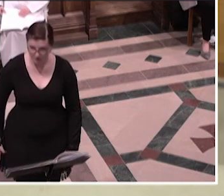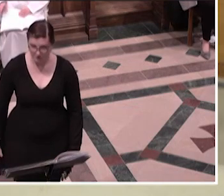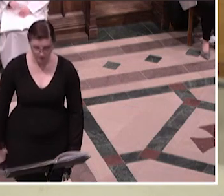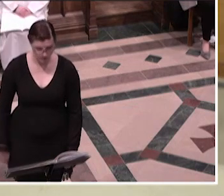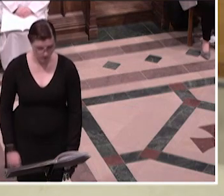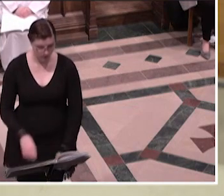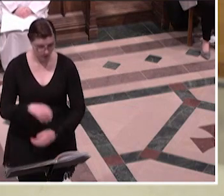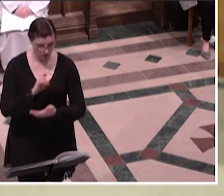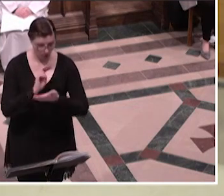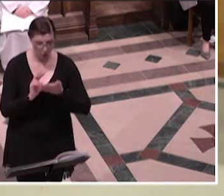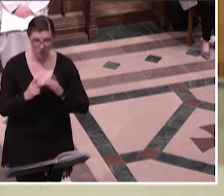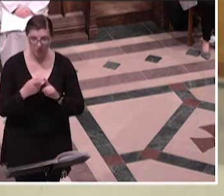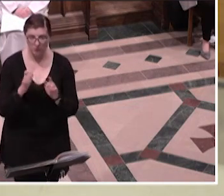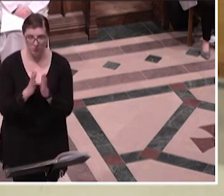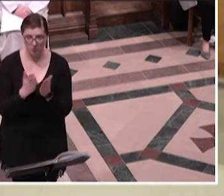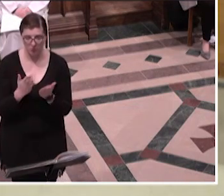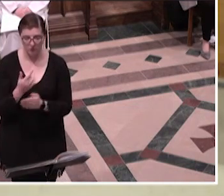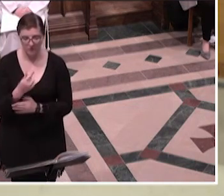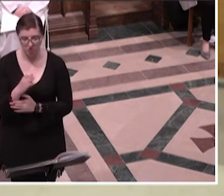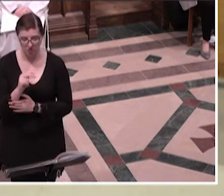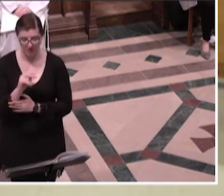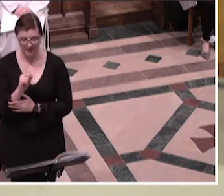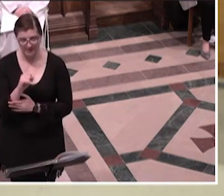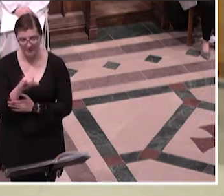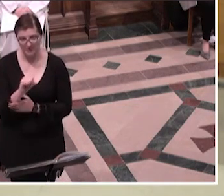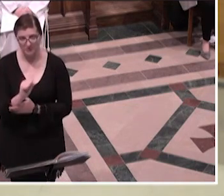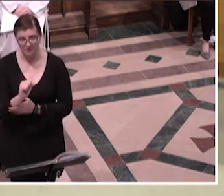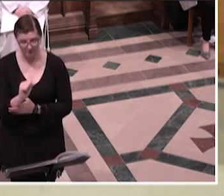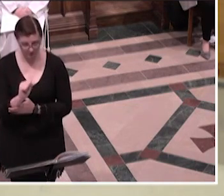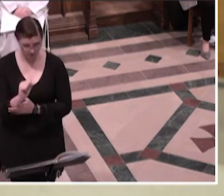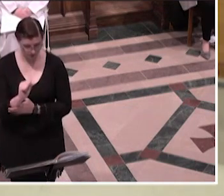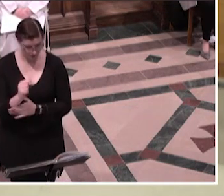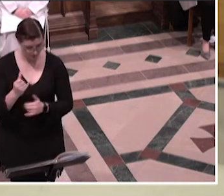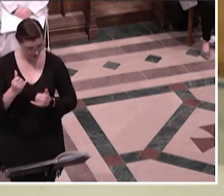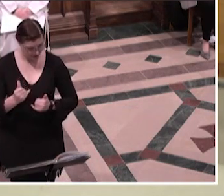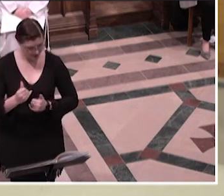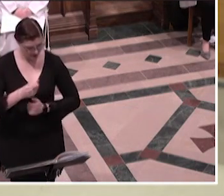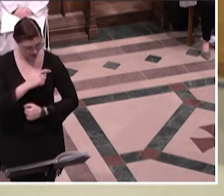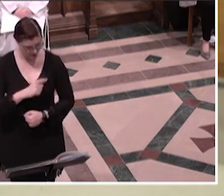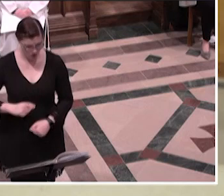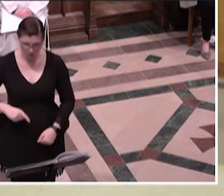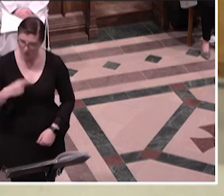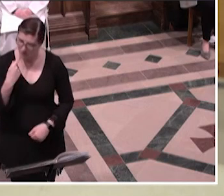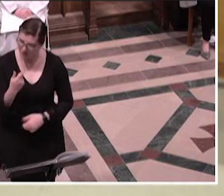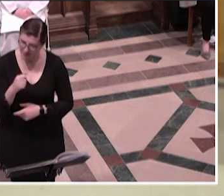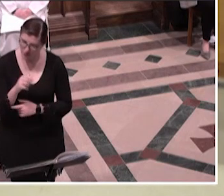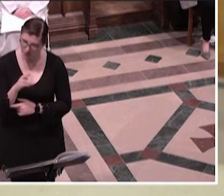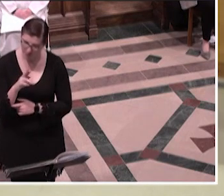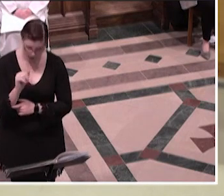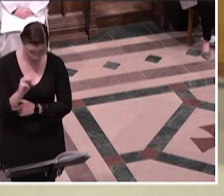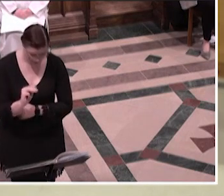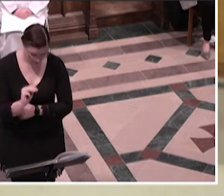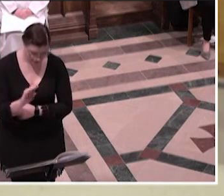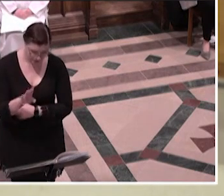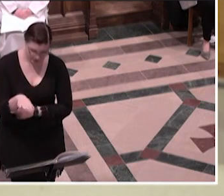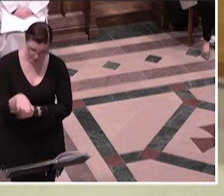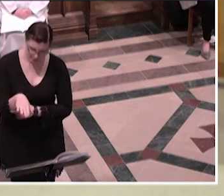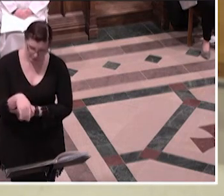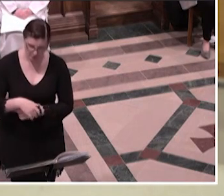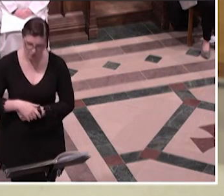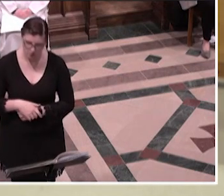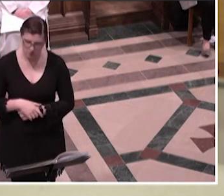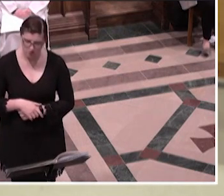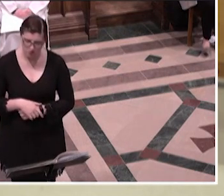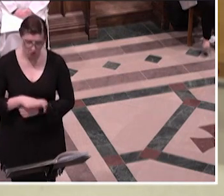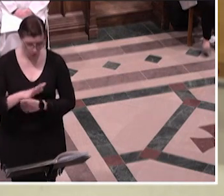A reading from the book of Genesis. Now the Lord said to Abram, "Go from